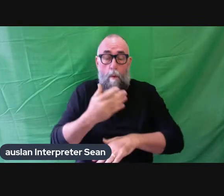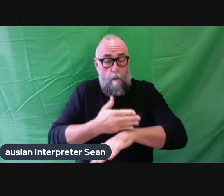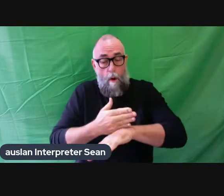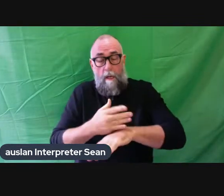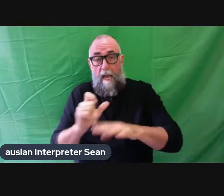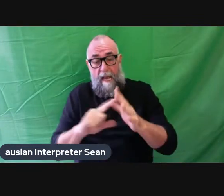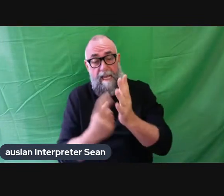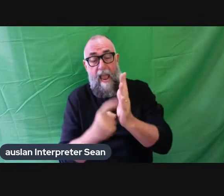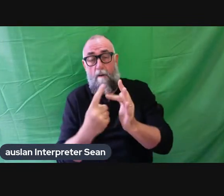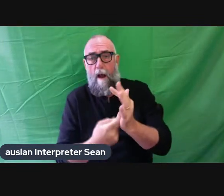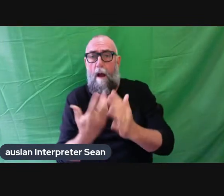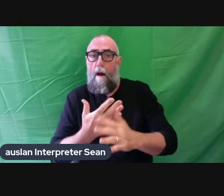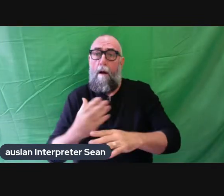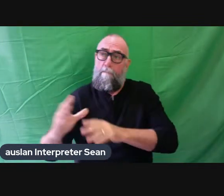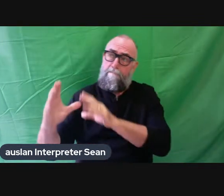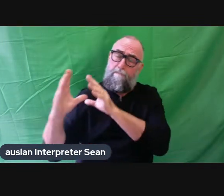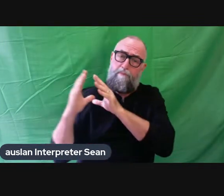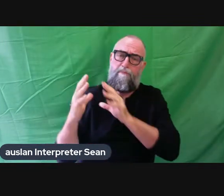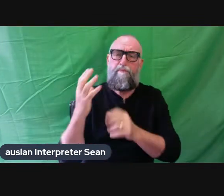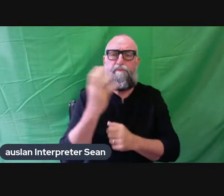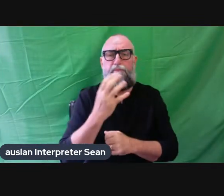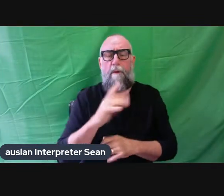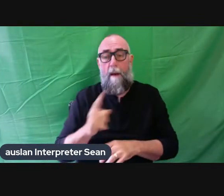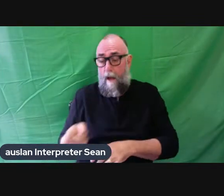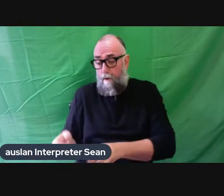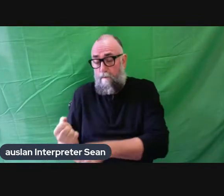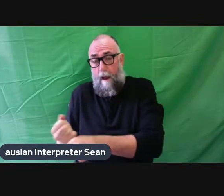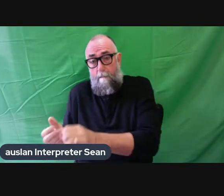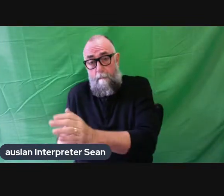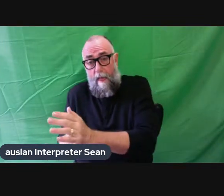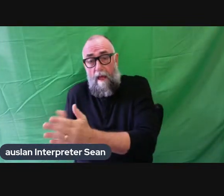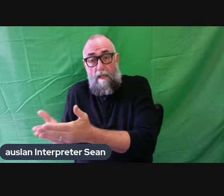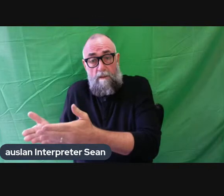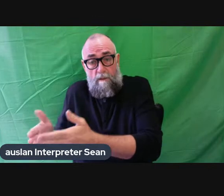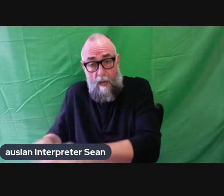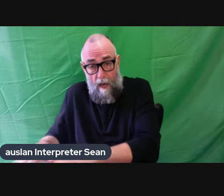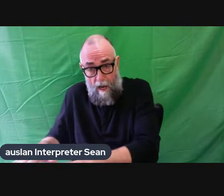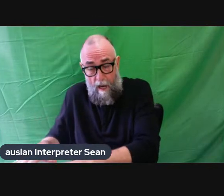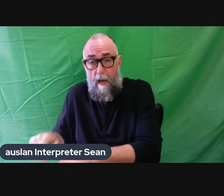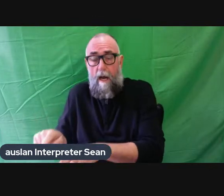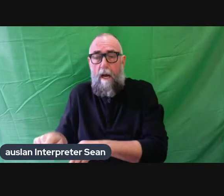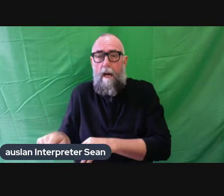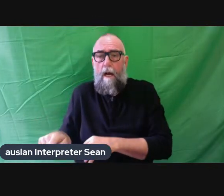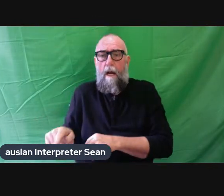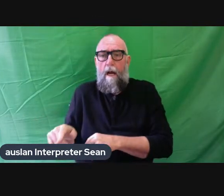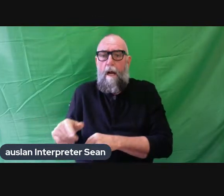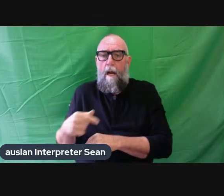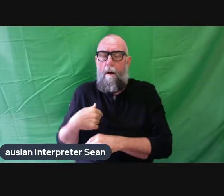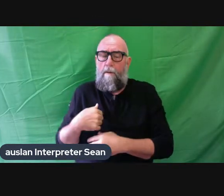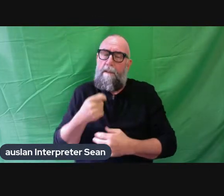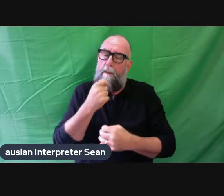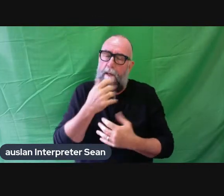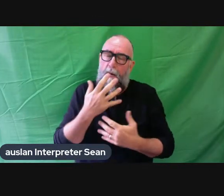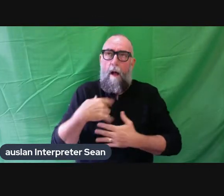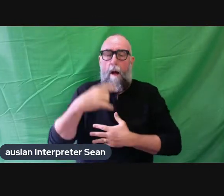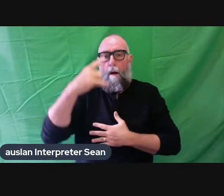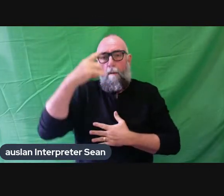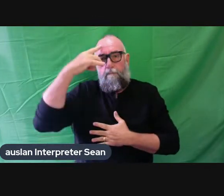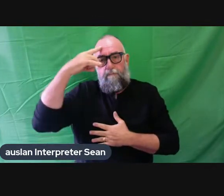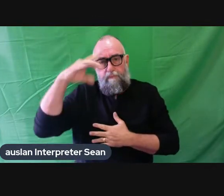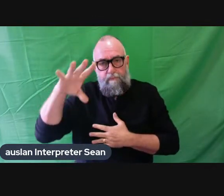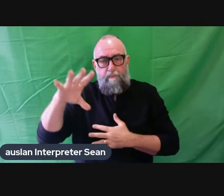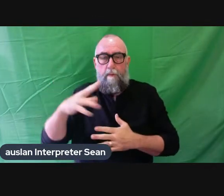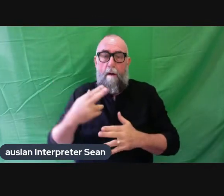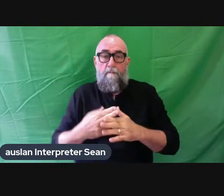like. But my grandmother's death, as is so often the case, was a little bit of a blessing and a relief for